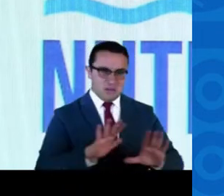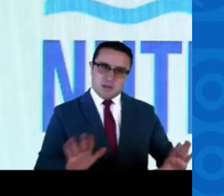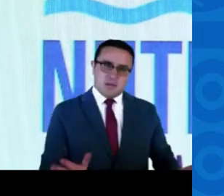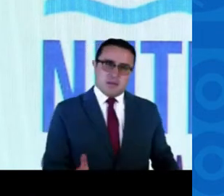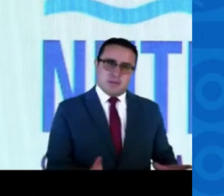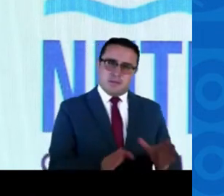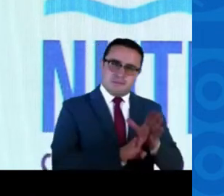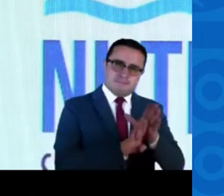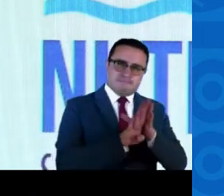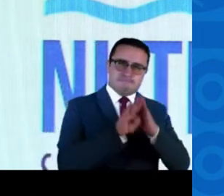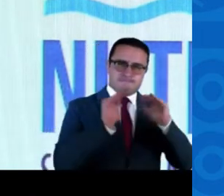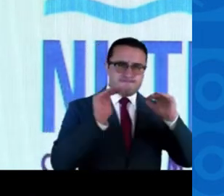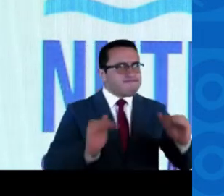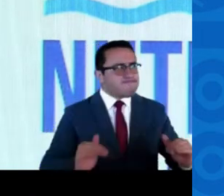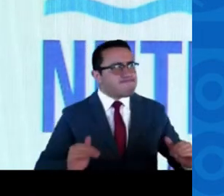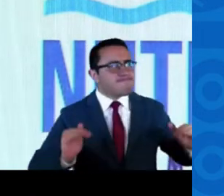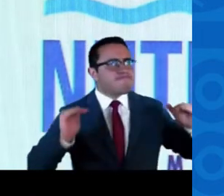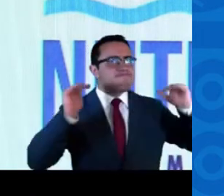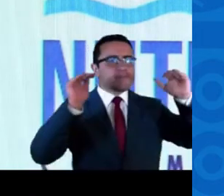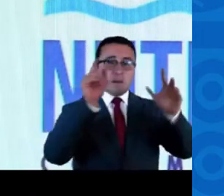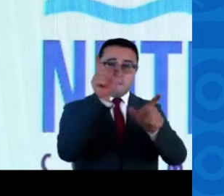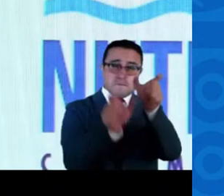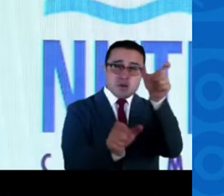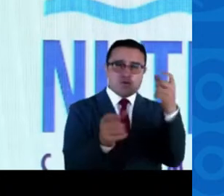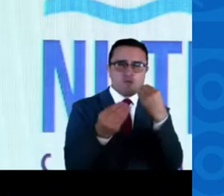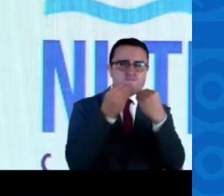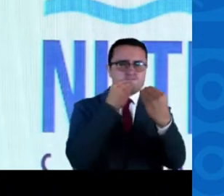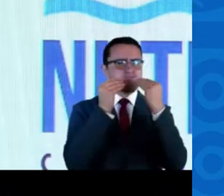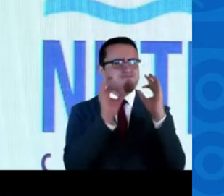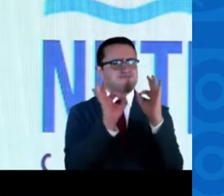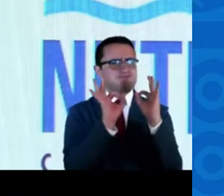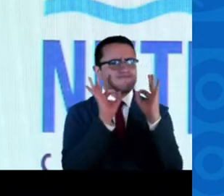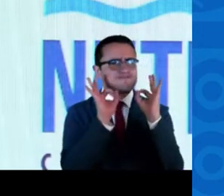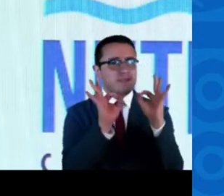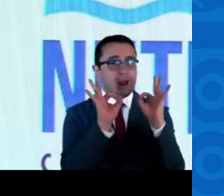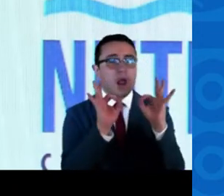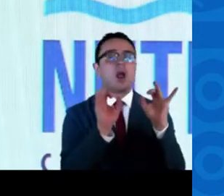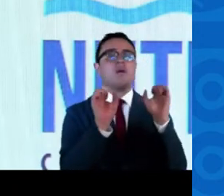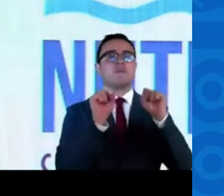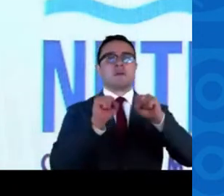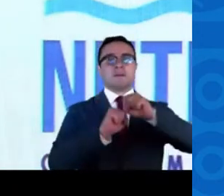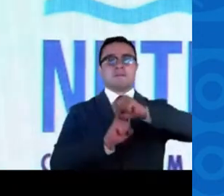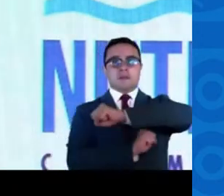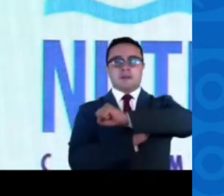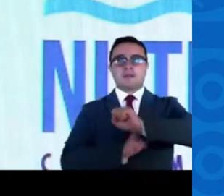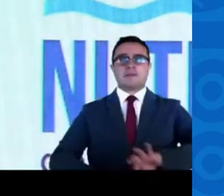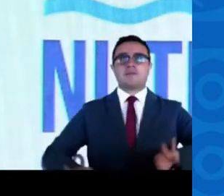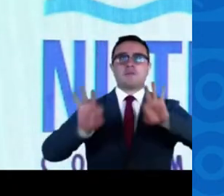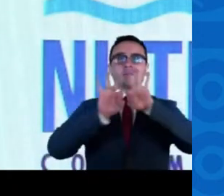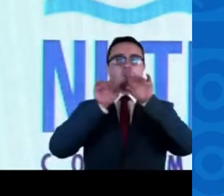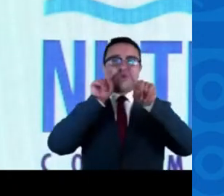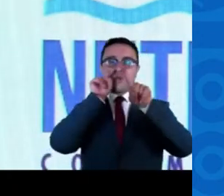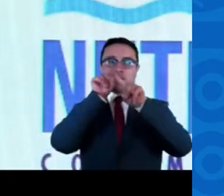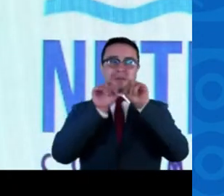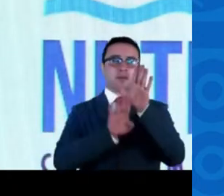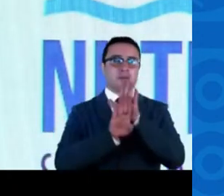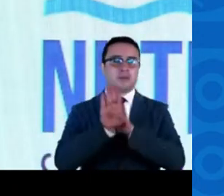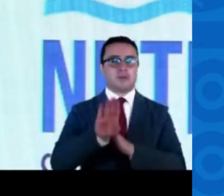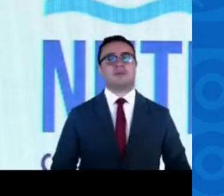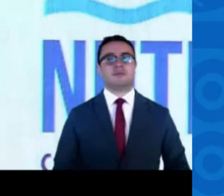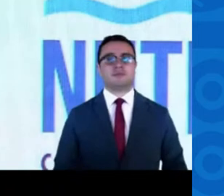the control of our path for development to reposition food security as a pillar